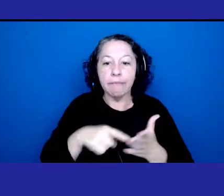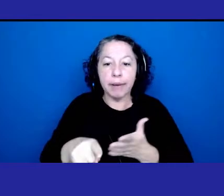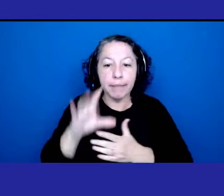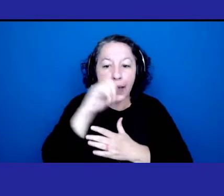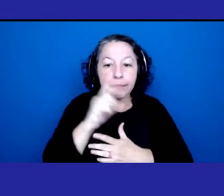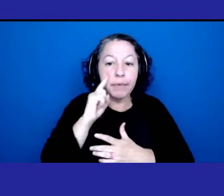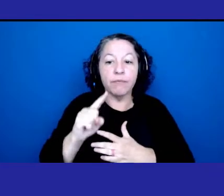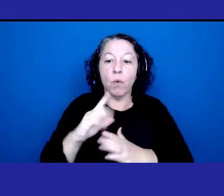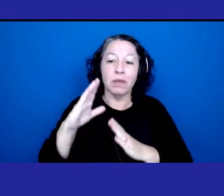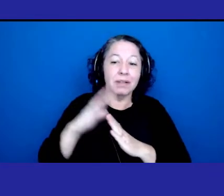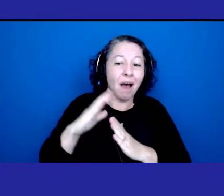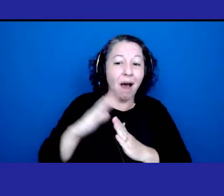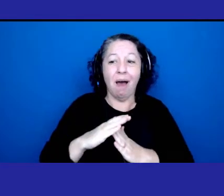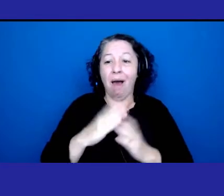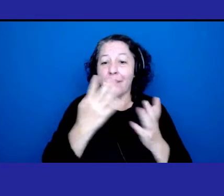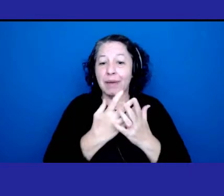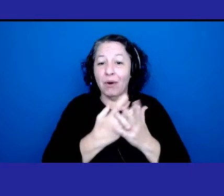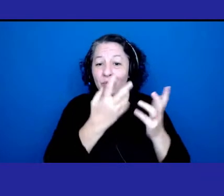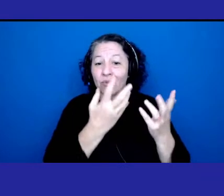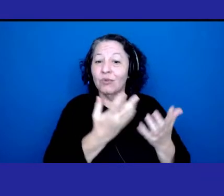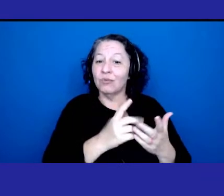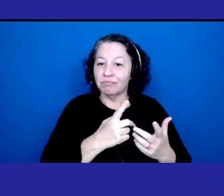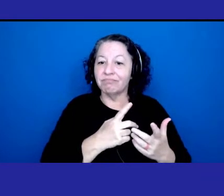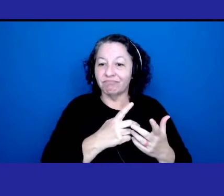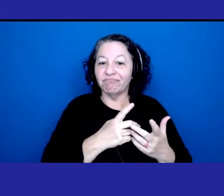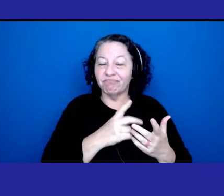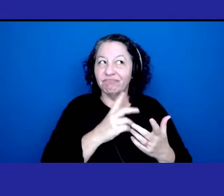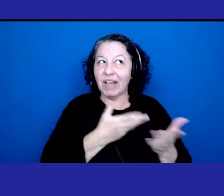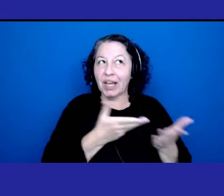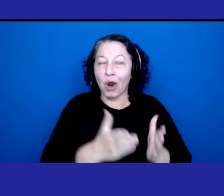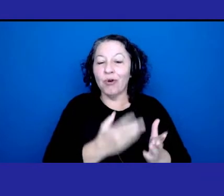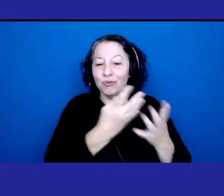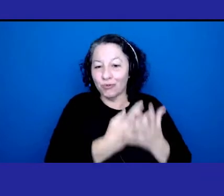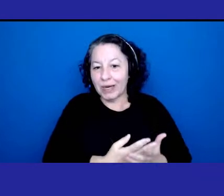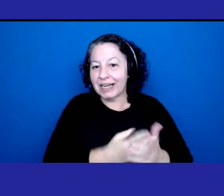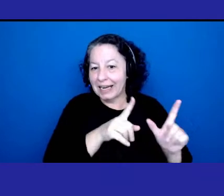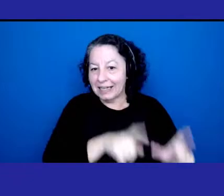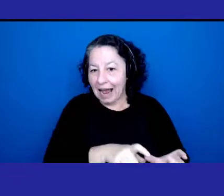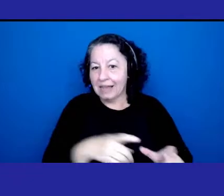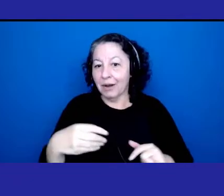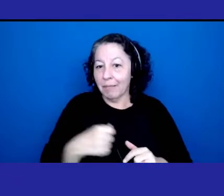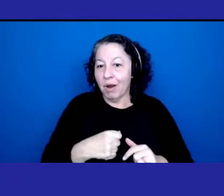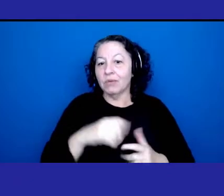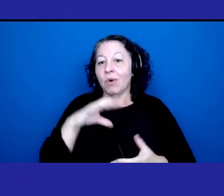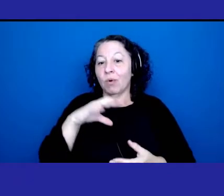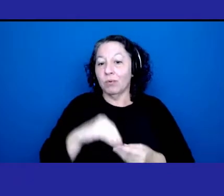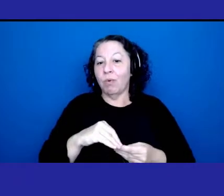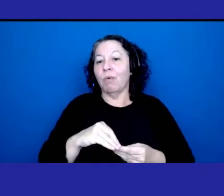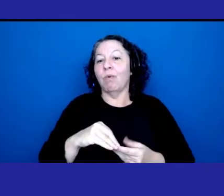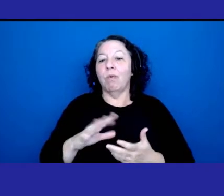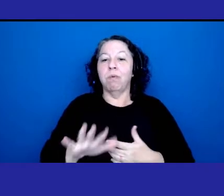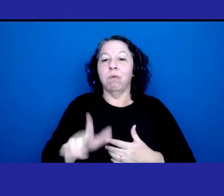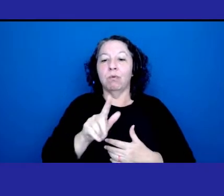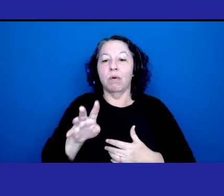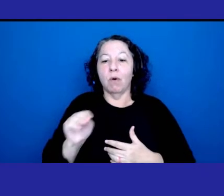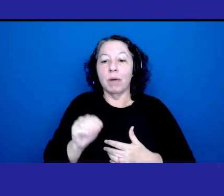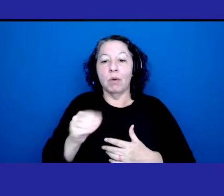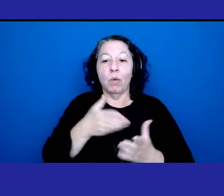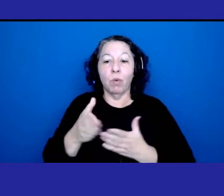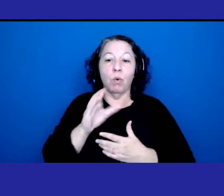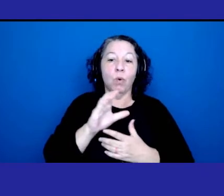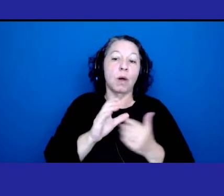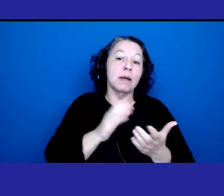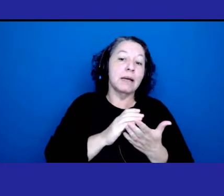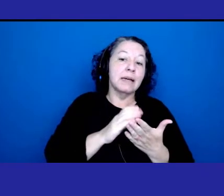we've collected 24 million for the period of calendar year 23 through July 25.